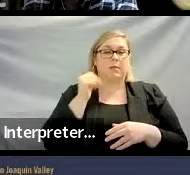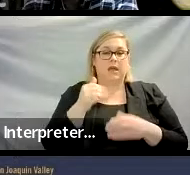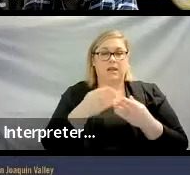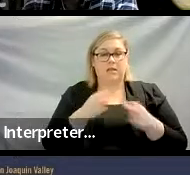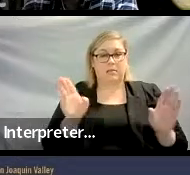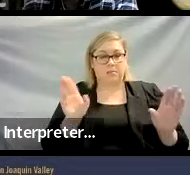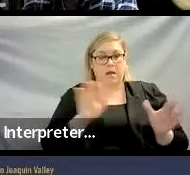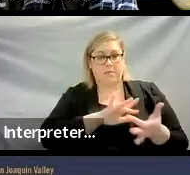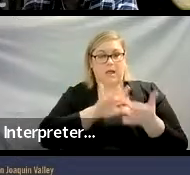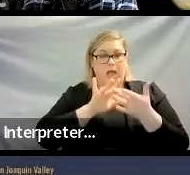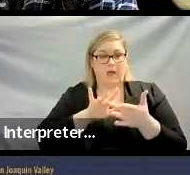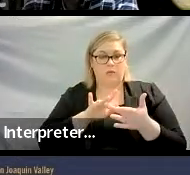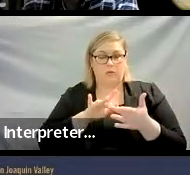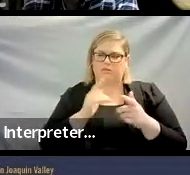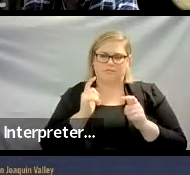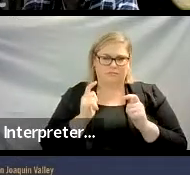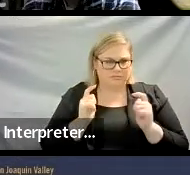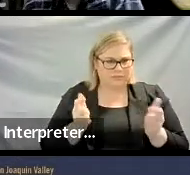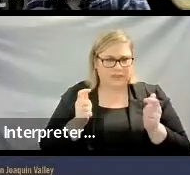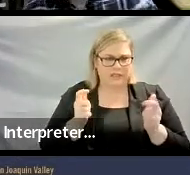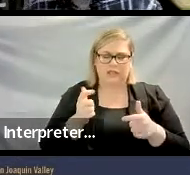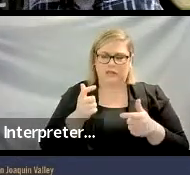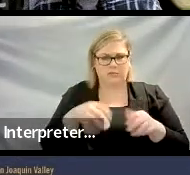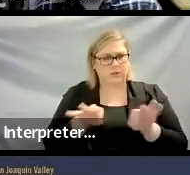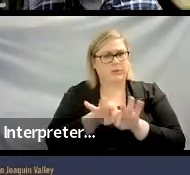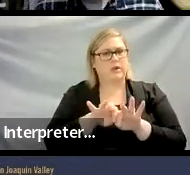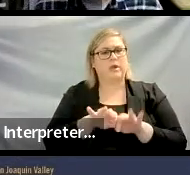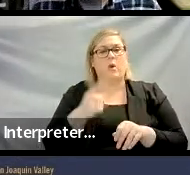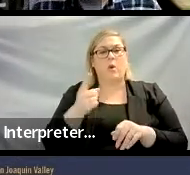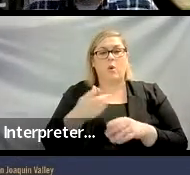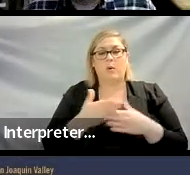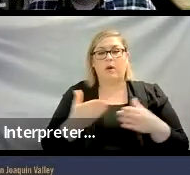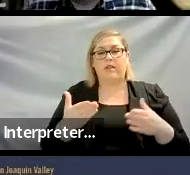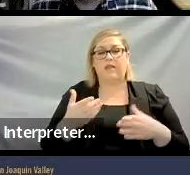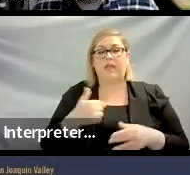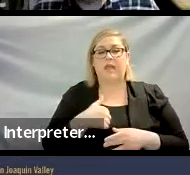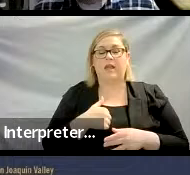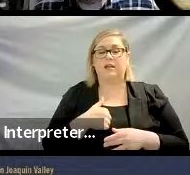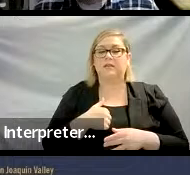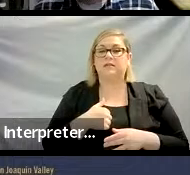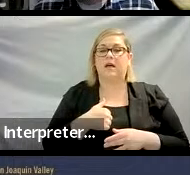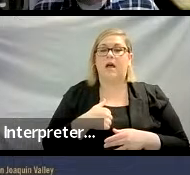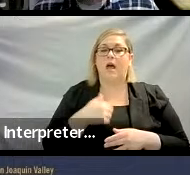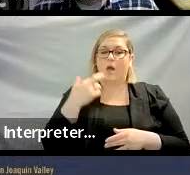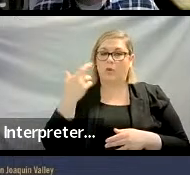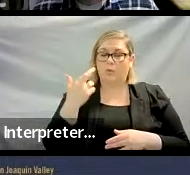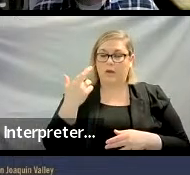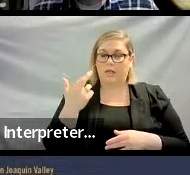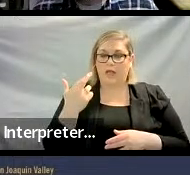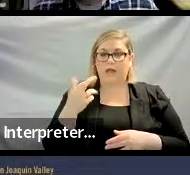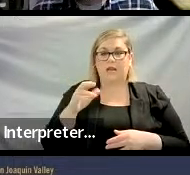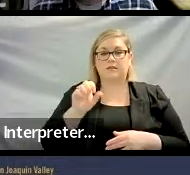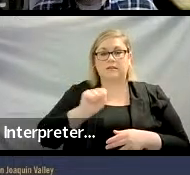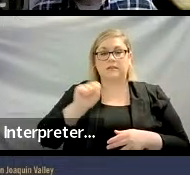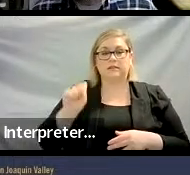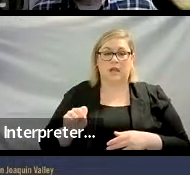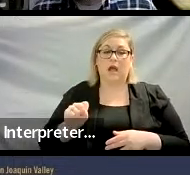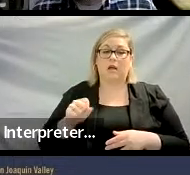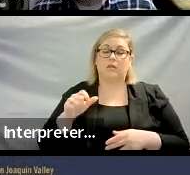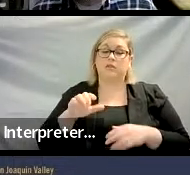outreach is huge, and one of the things I realize is Stockton is doing a